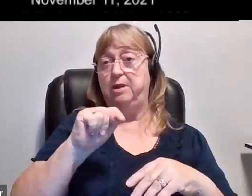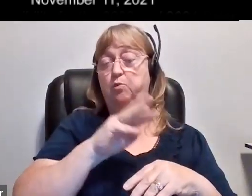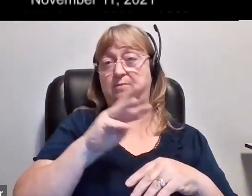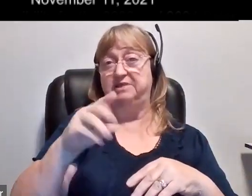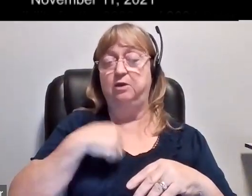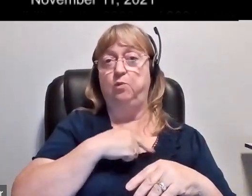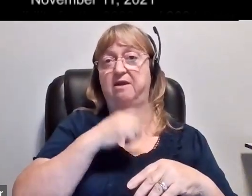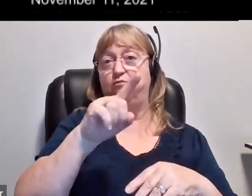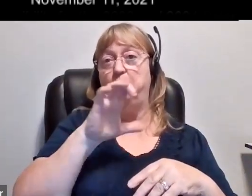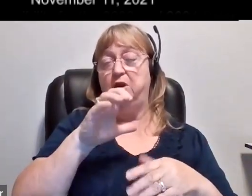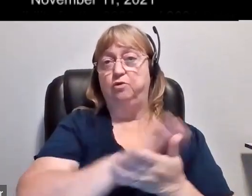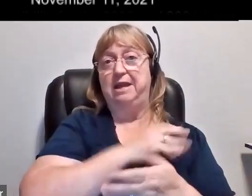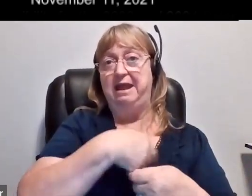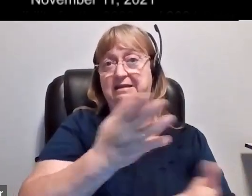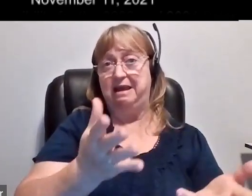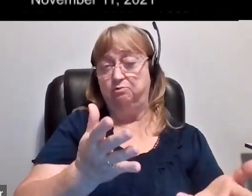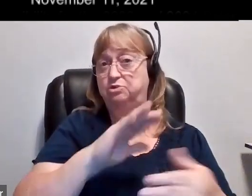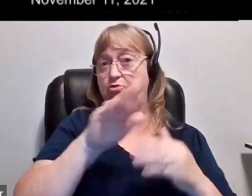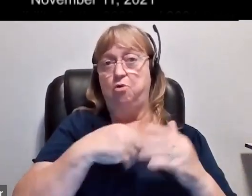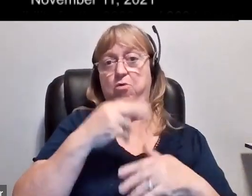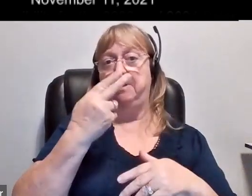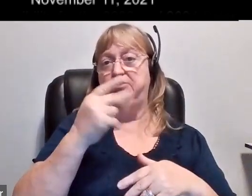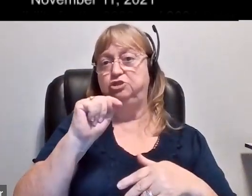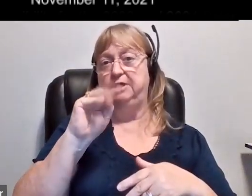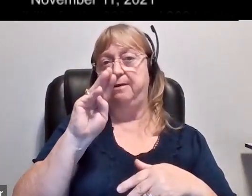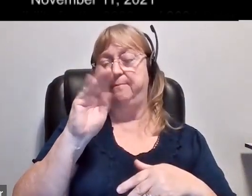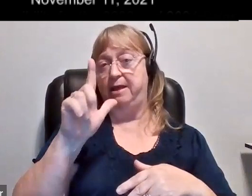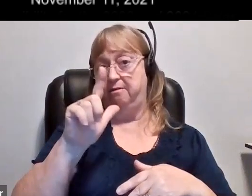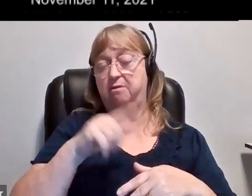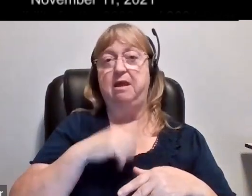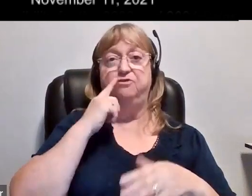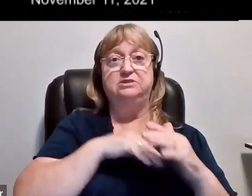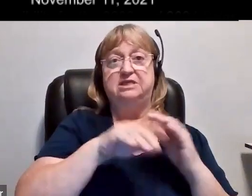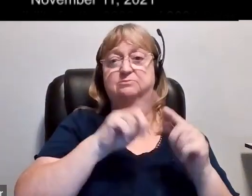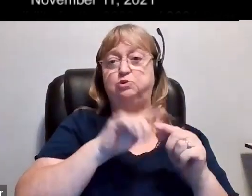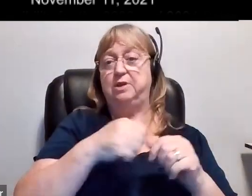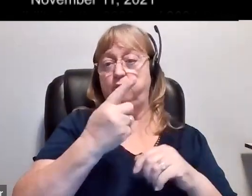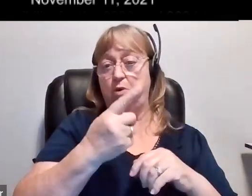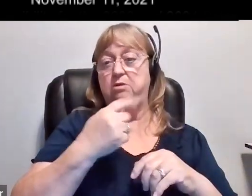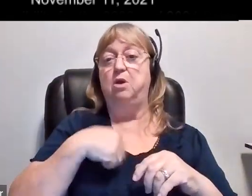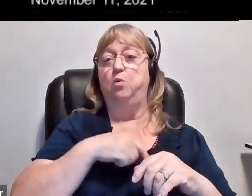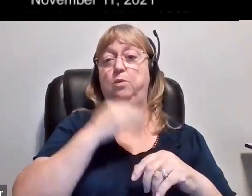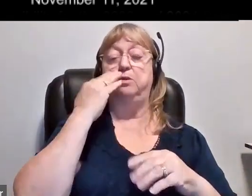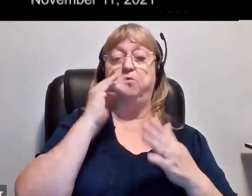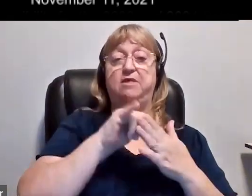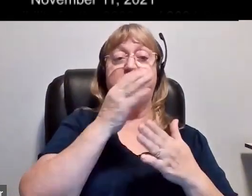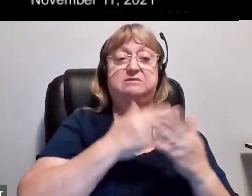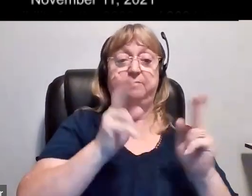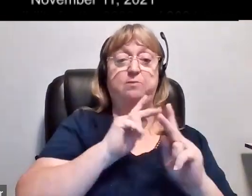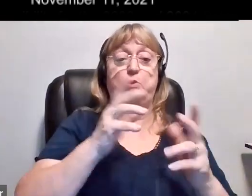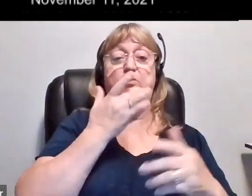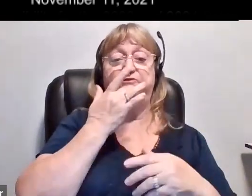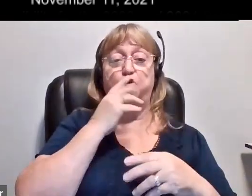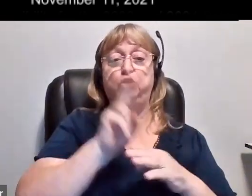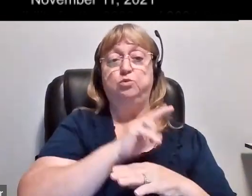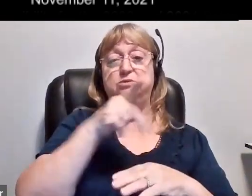probably 100 handouts. They're all in HTML, and so I know they're accessible to anyone. We do know that some people want to use a PDF, and who